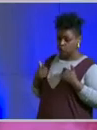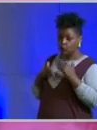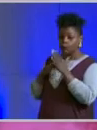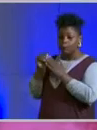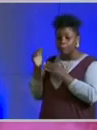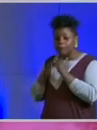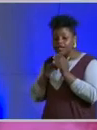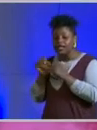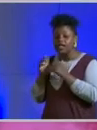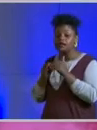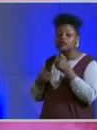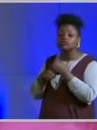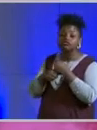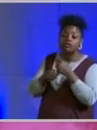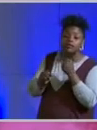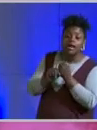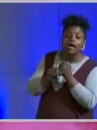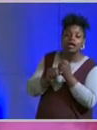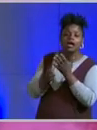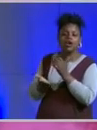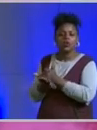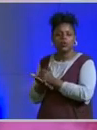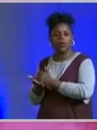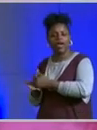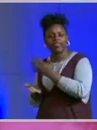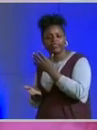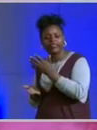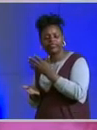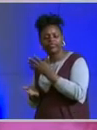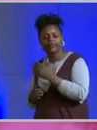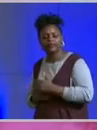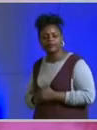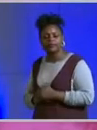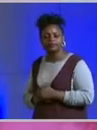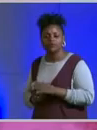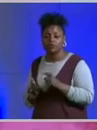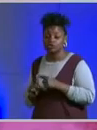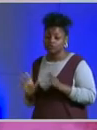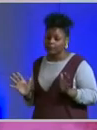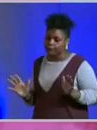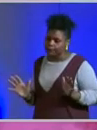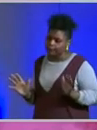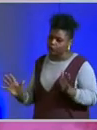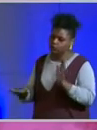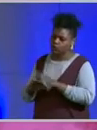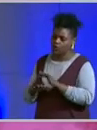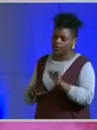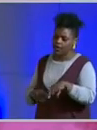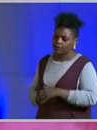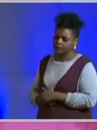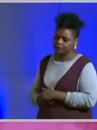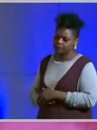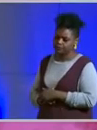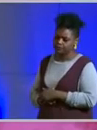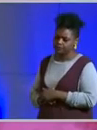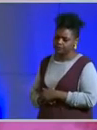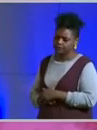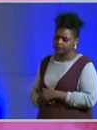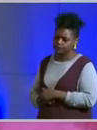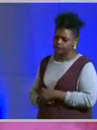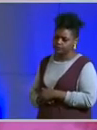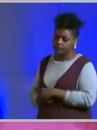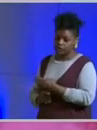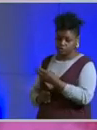home ownership. So I think we need to focus on that, and there continue to be a big push on that. Forming strategic